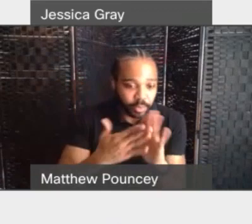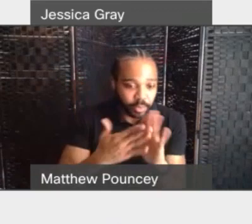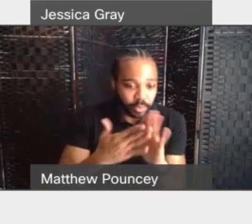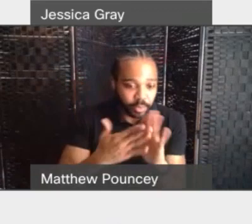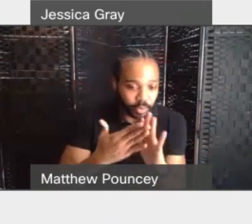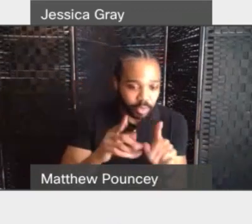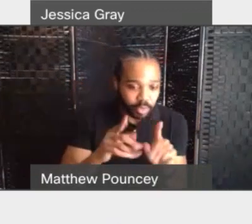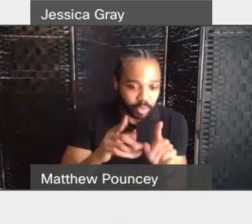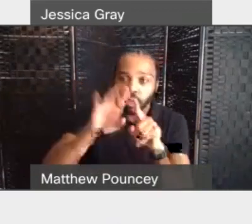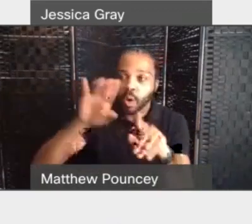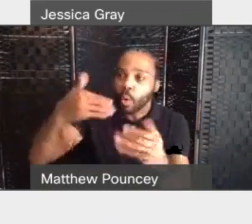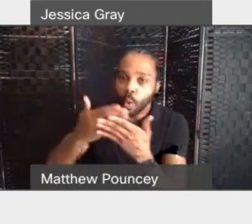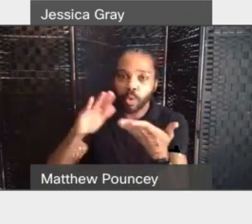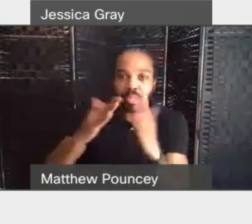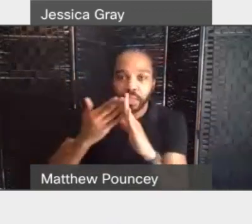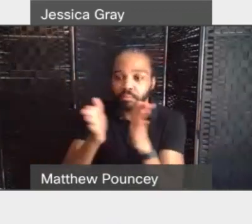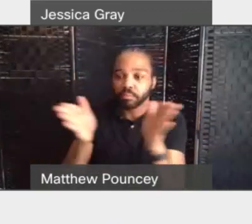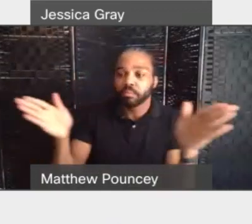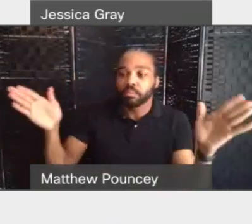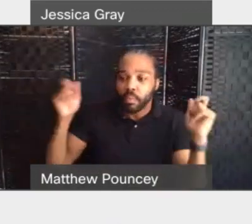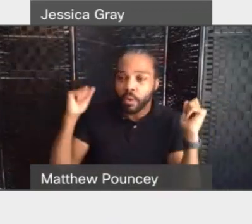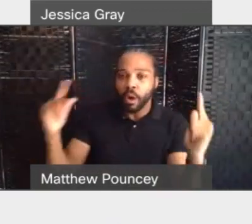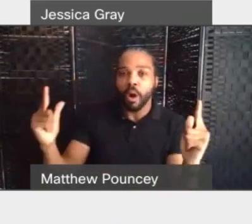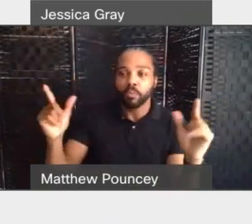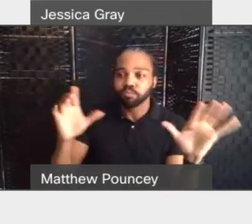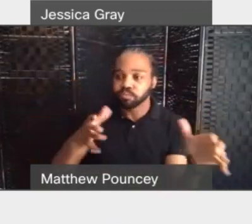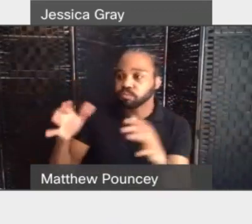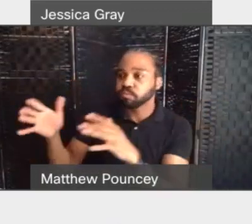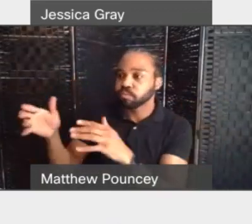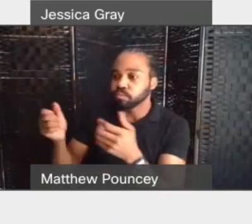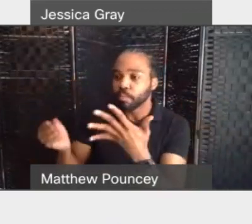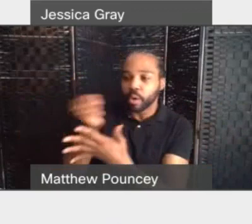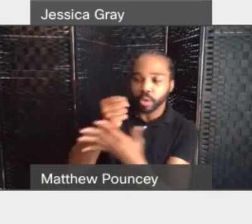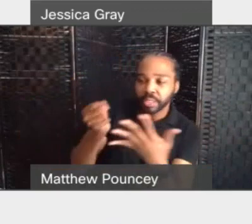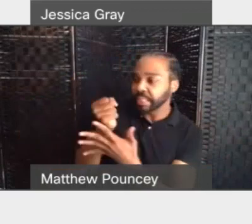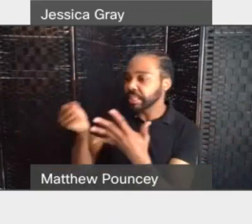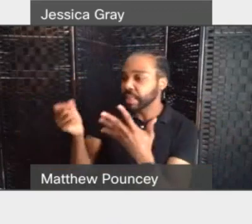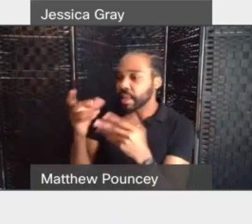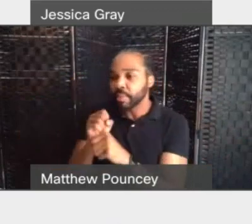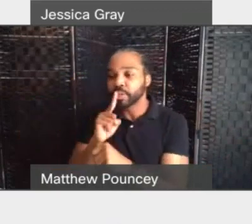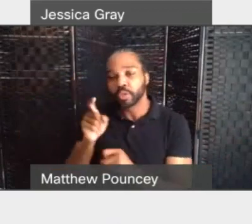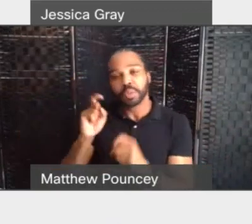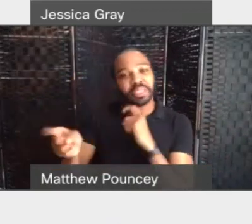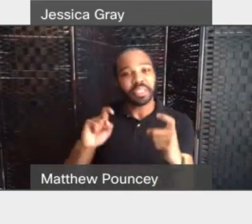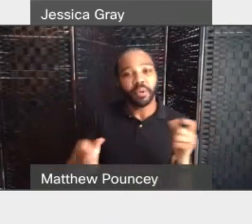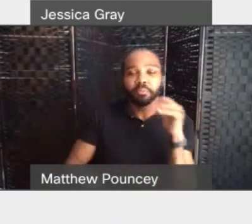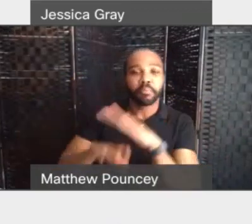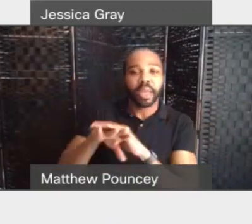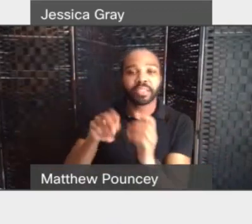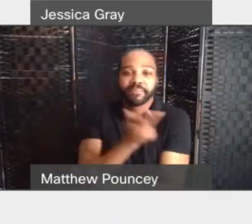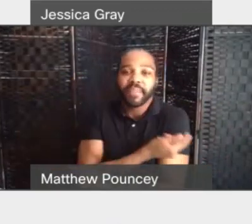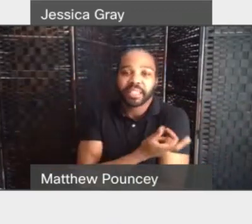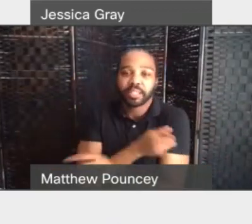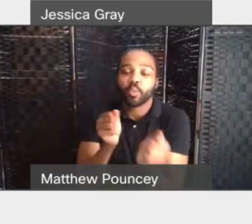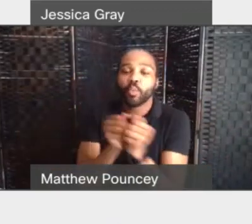all populations and trying to prioritize and get everyone vaccine as soon as they can with certain